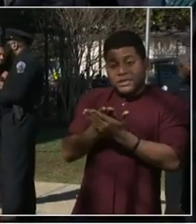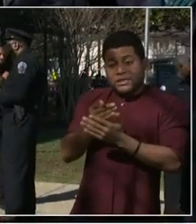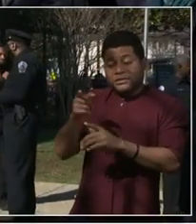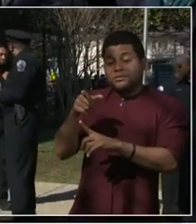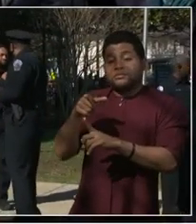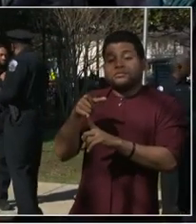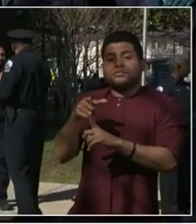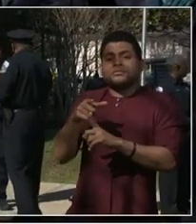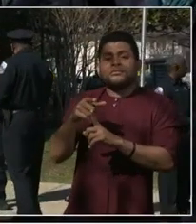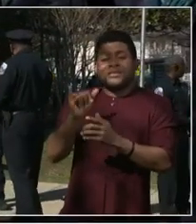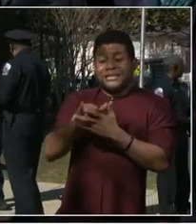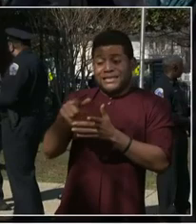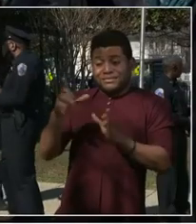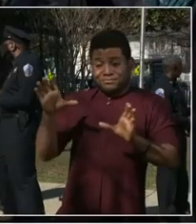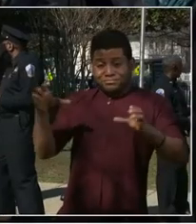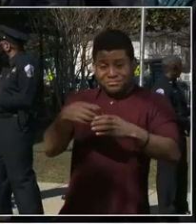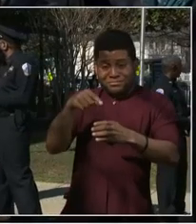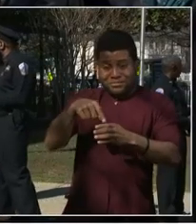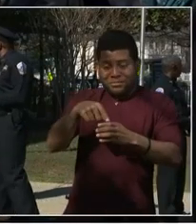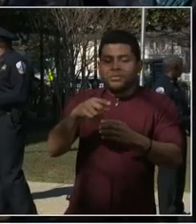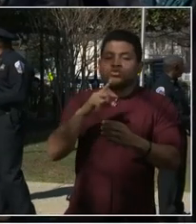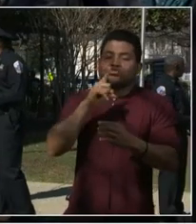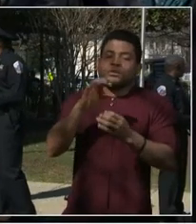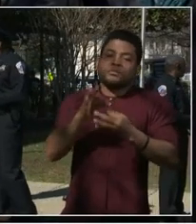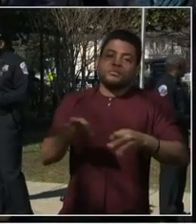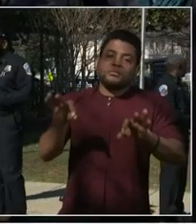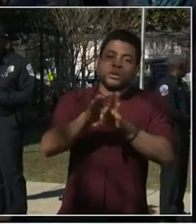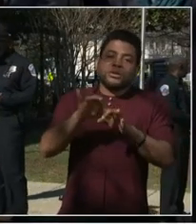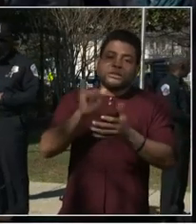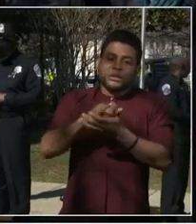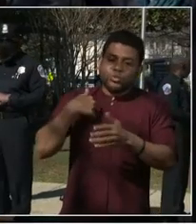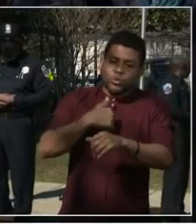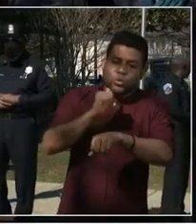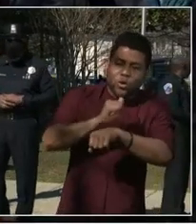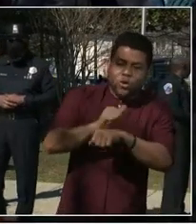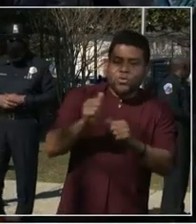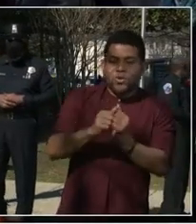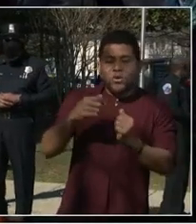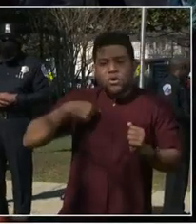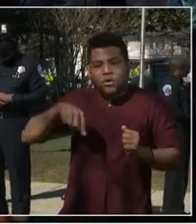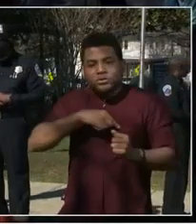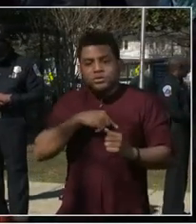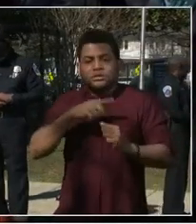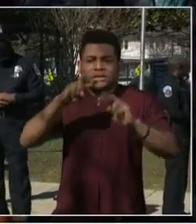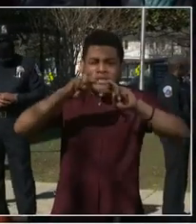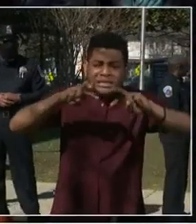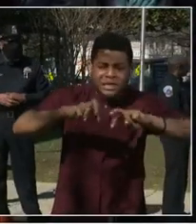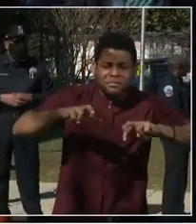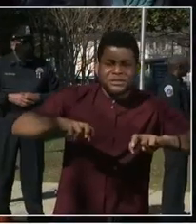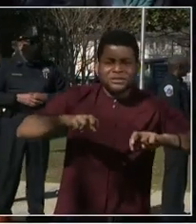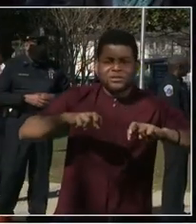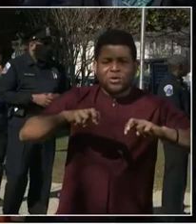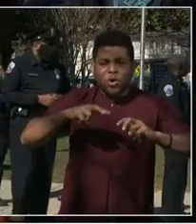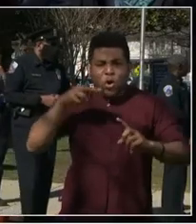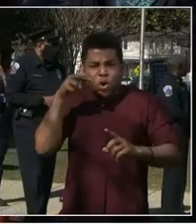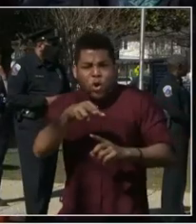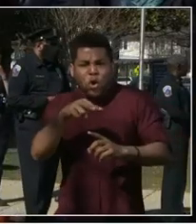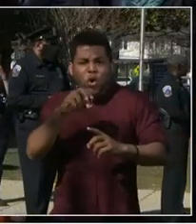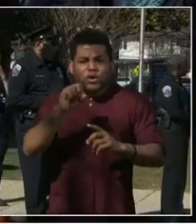was critical in this case in terms of having an examiner look at those shell casings in real time,